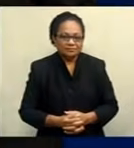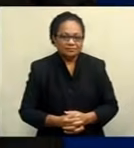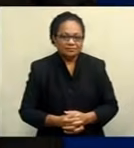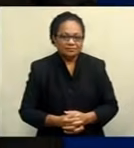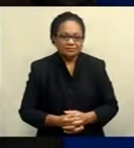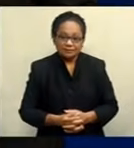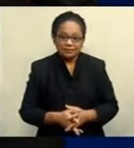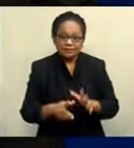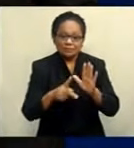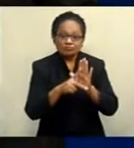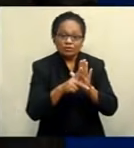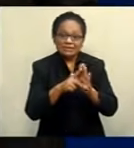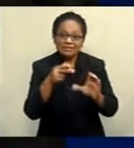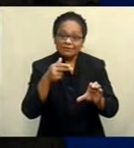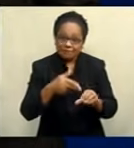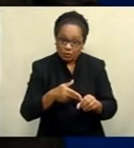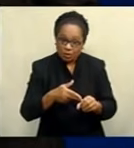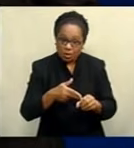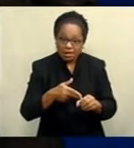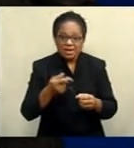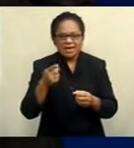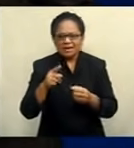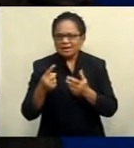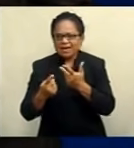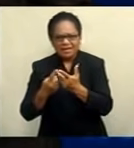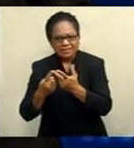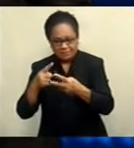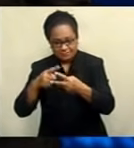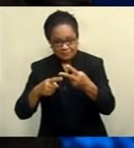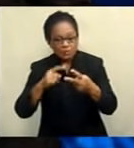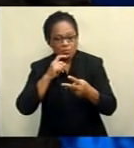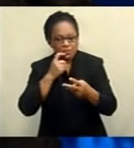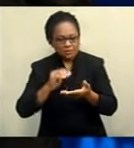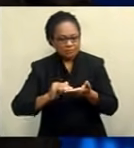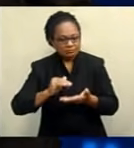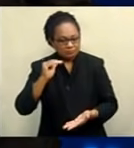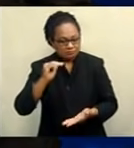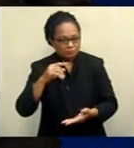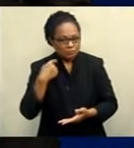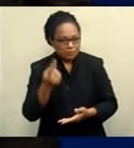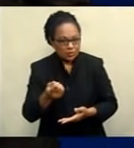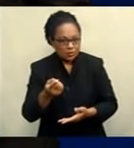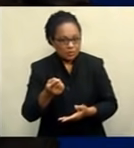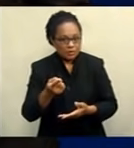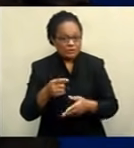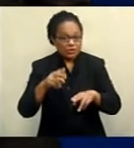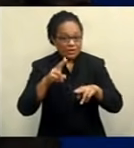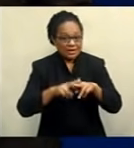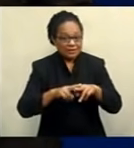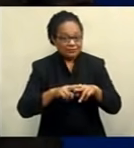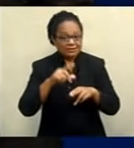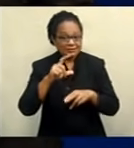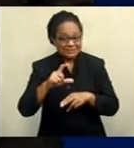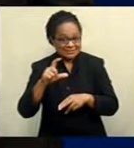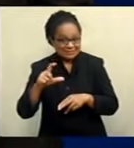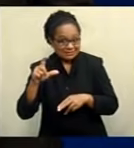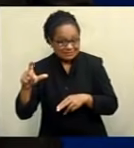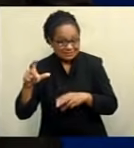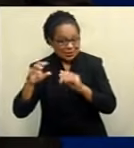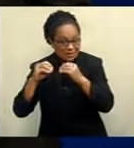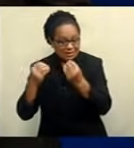The price of fuel and liquefied petroleum gas will increase from tomorrow. The Fijian Competition and Consumer Commission says